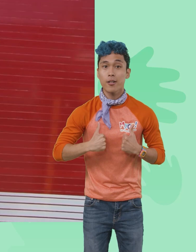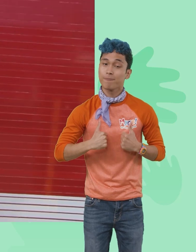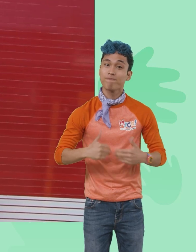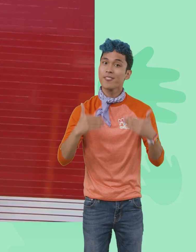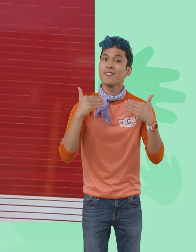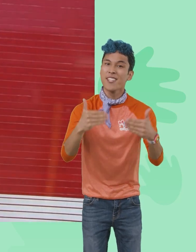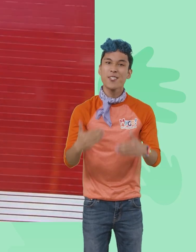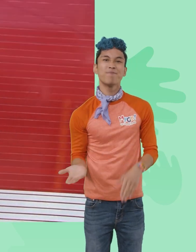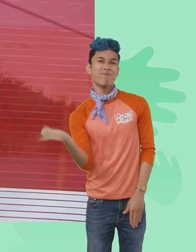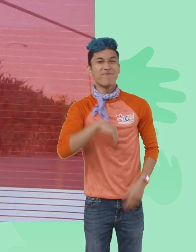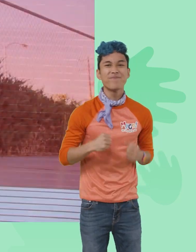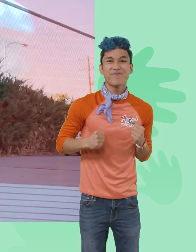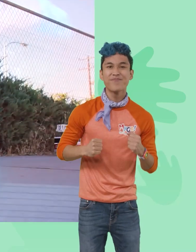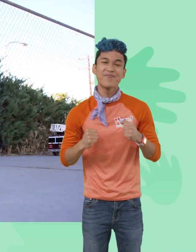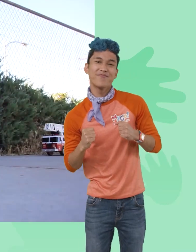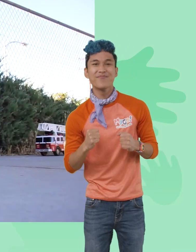on a harness now.